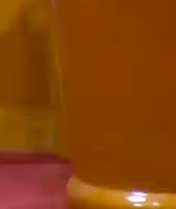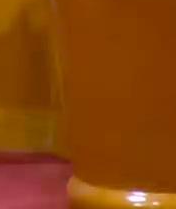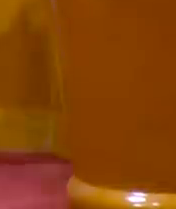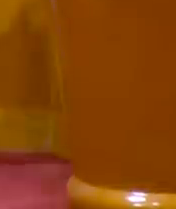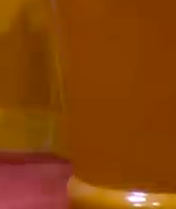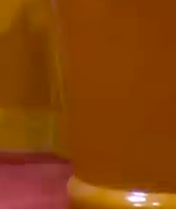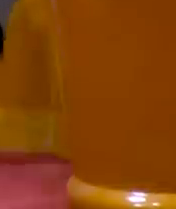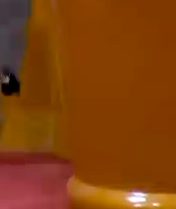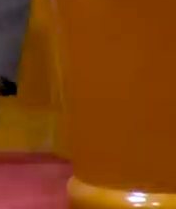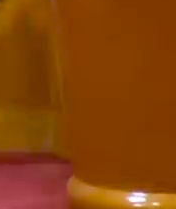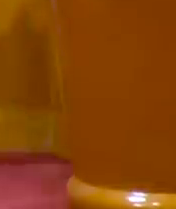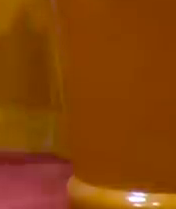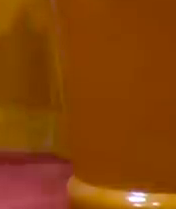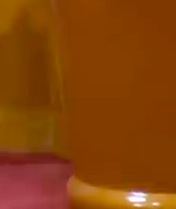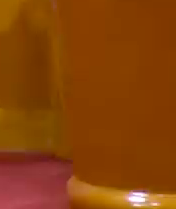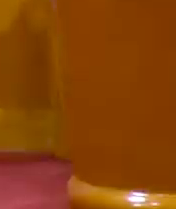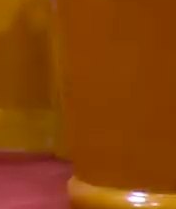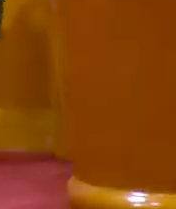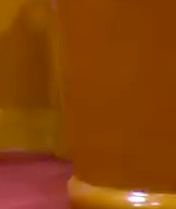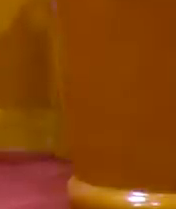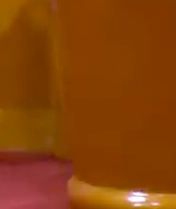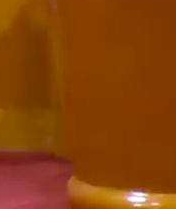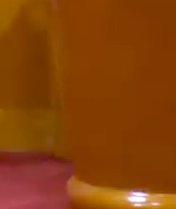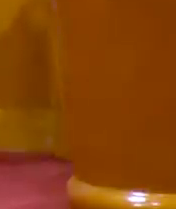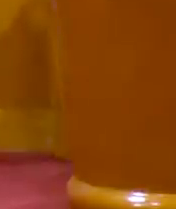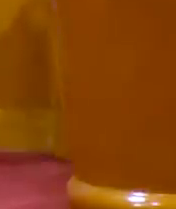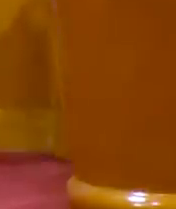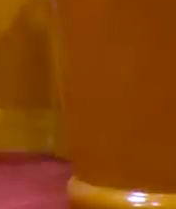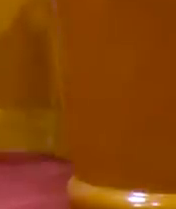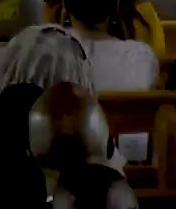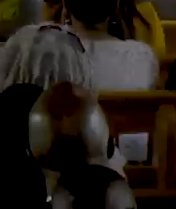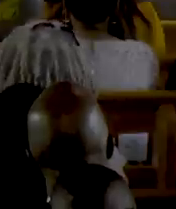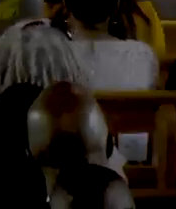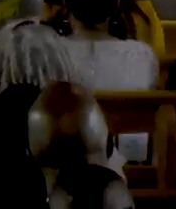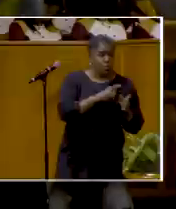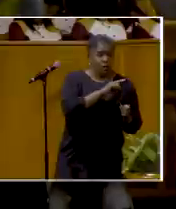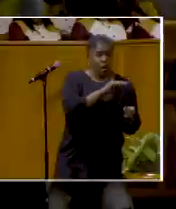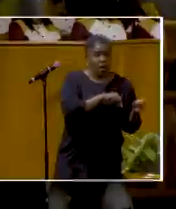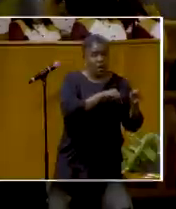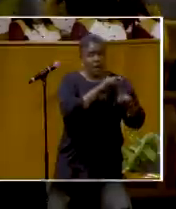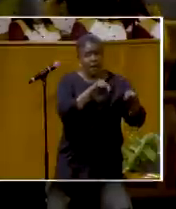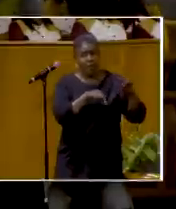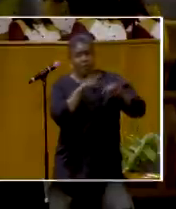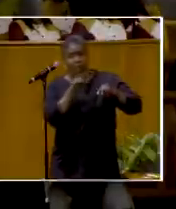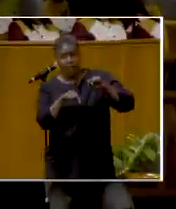And that doesn't set well with us. So when you get to that point, y'all start coming back over here.